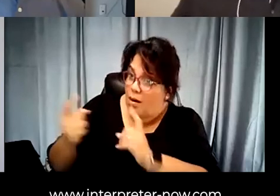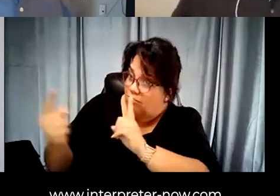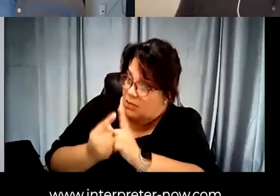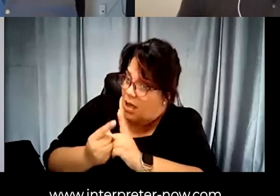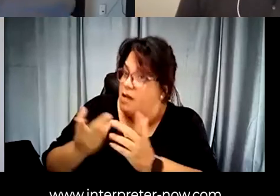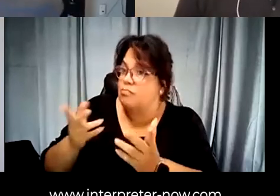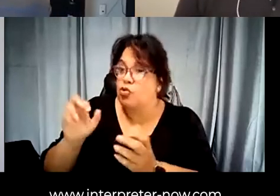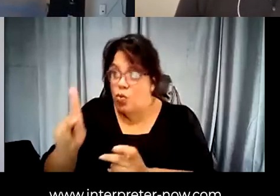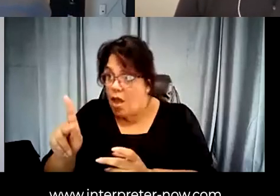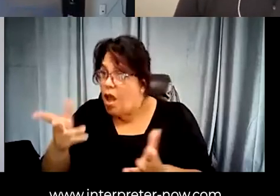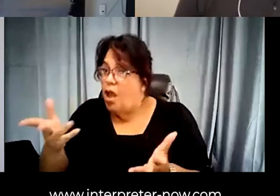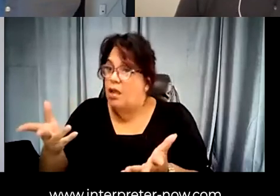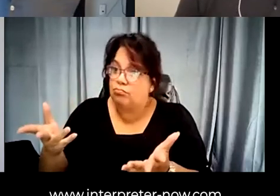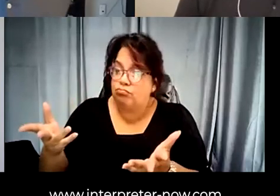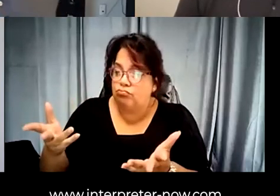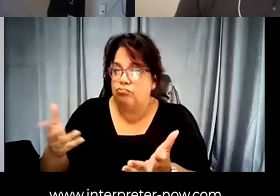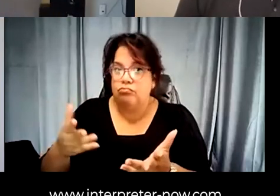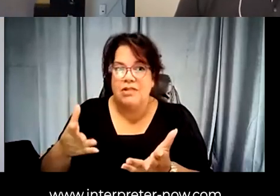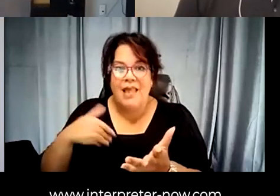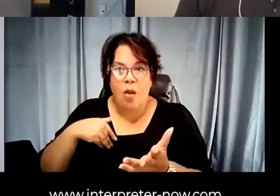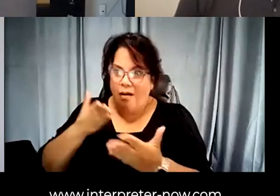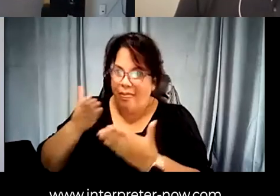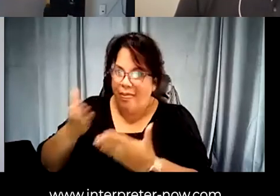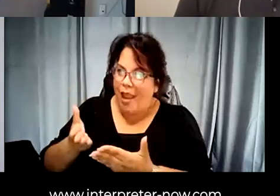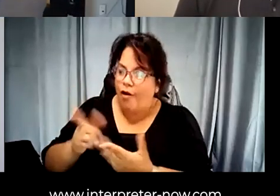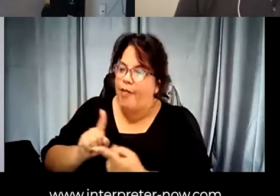whatever. They were present for me,